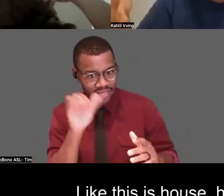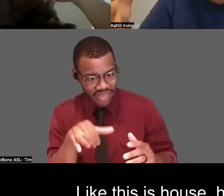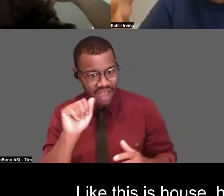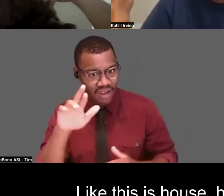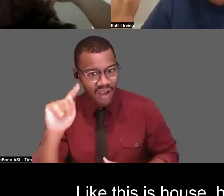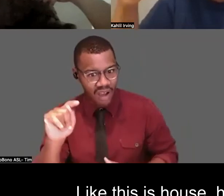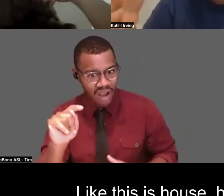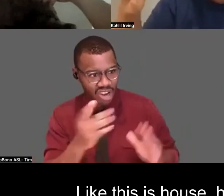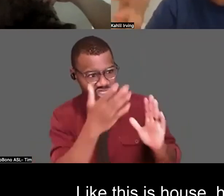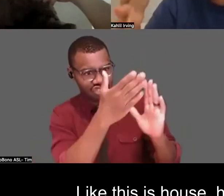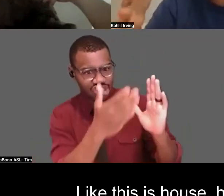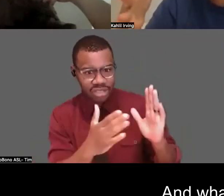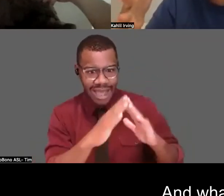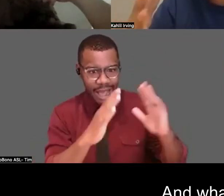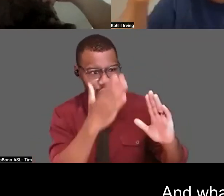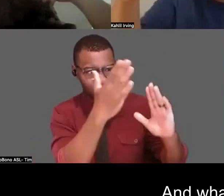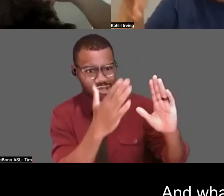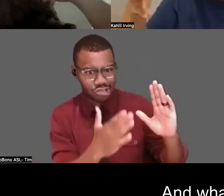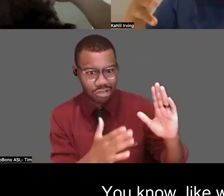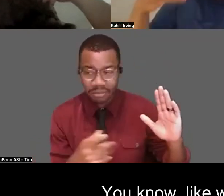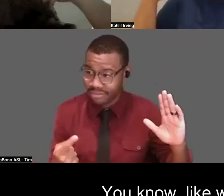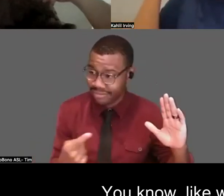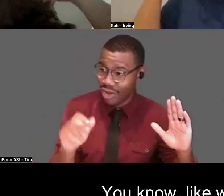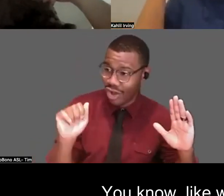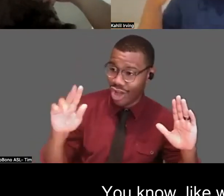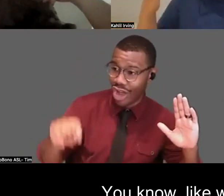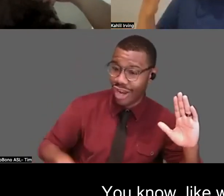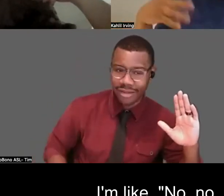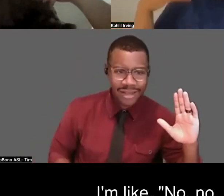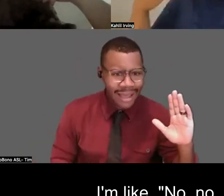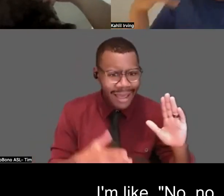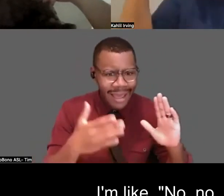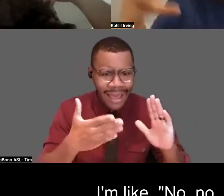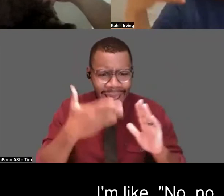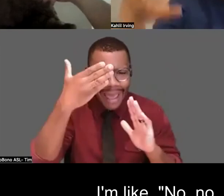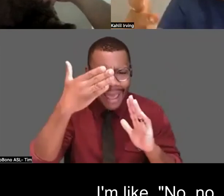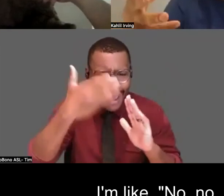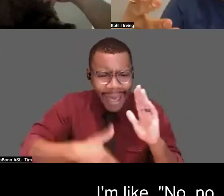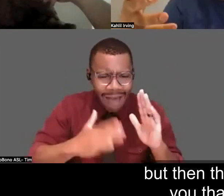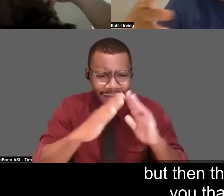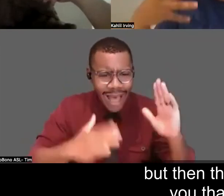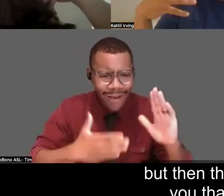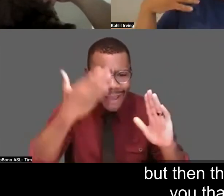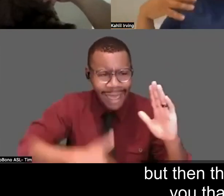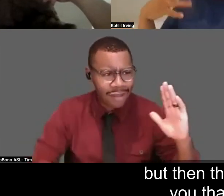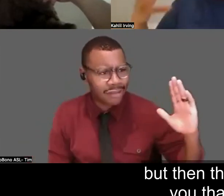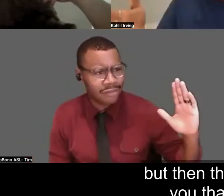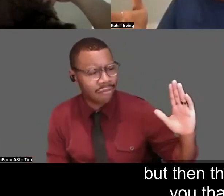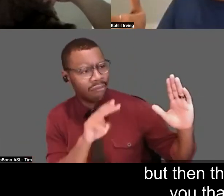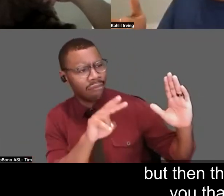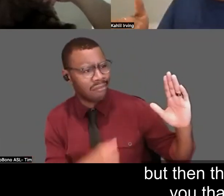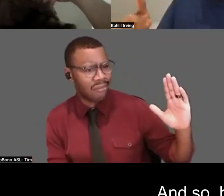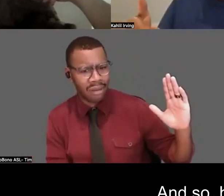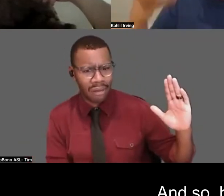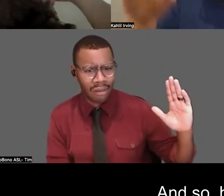house art, and what is that? Like when looking at it, I'm like, no, but this is house. But then they're telling you that it's